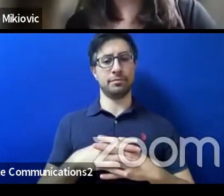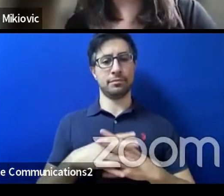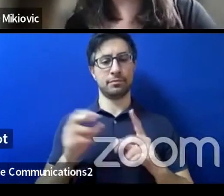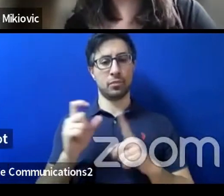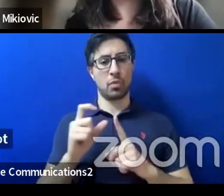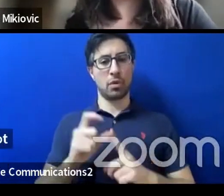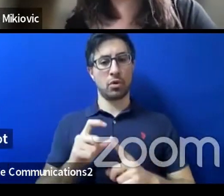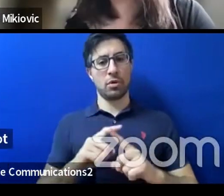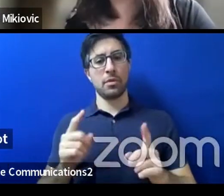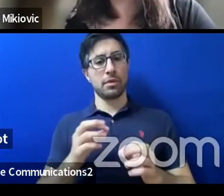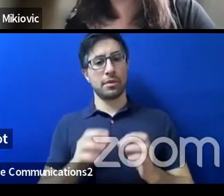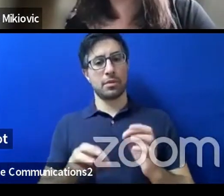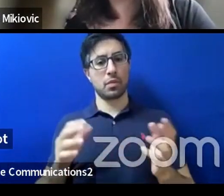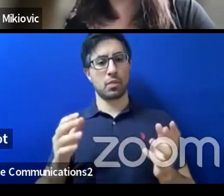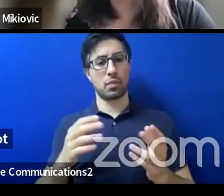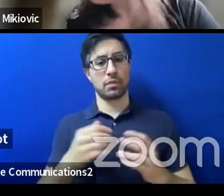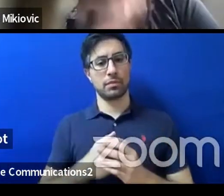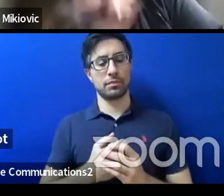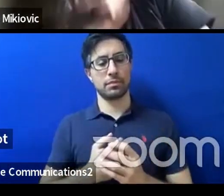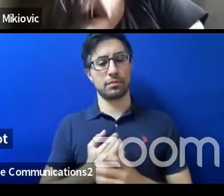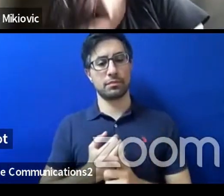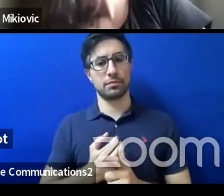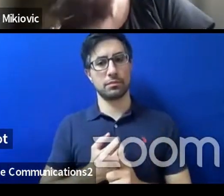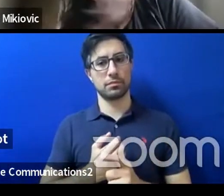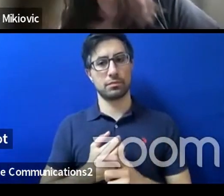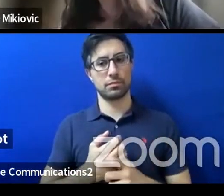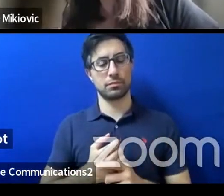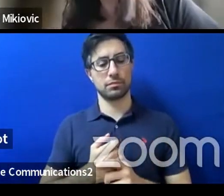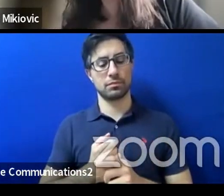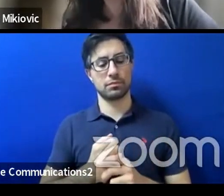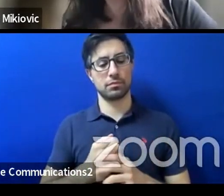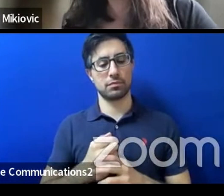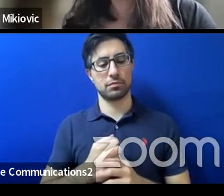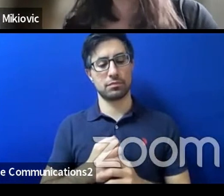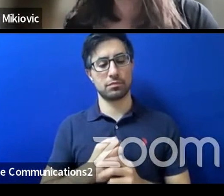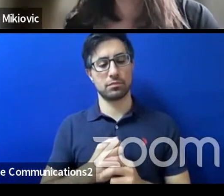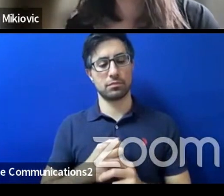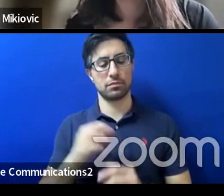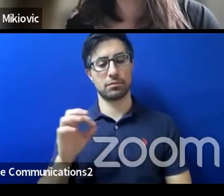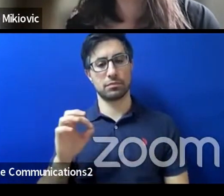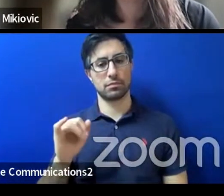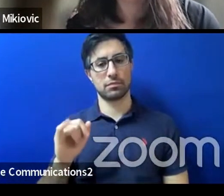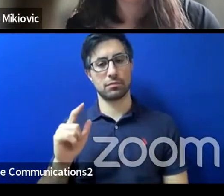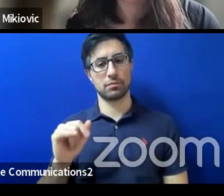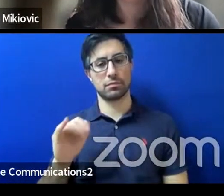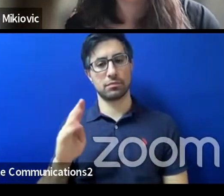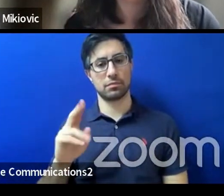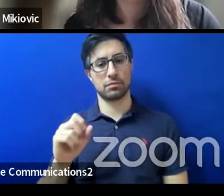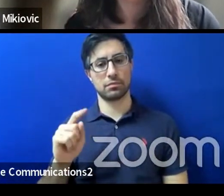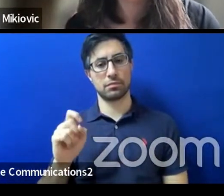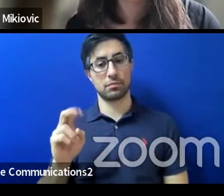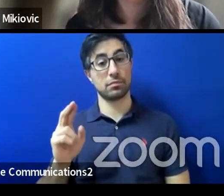terminology, but very simply put, a filibuster is a way to speak to the